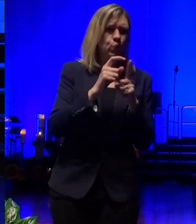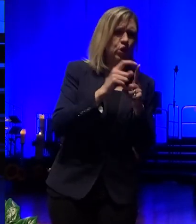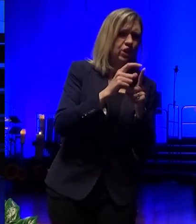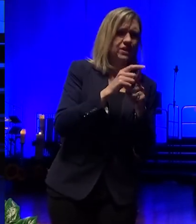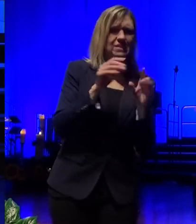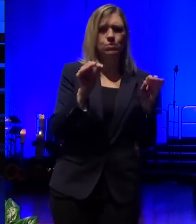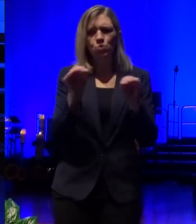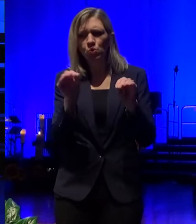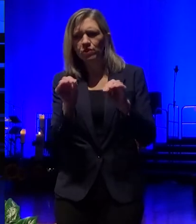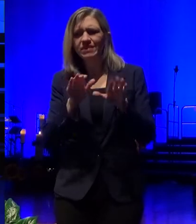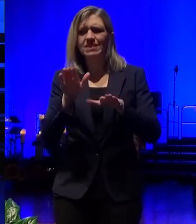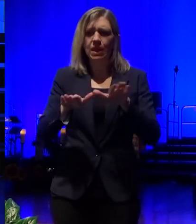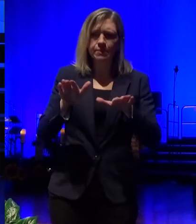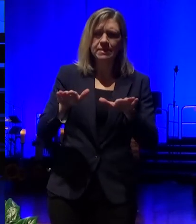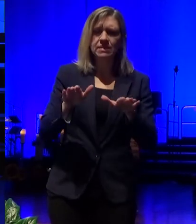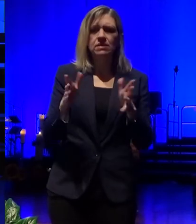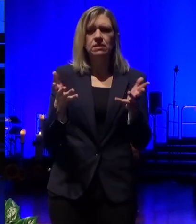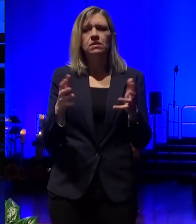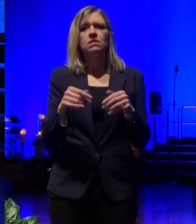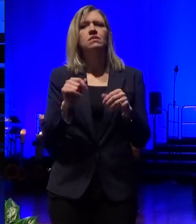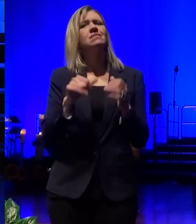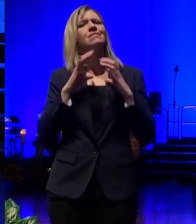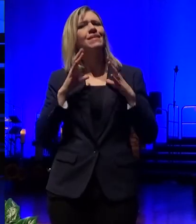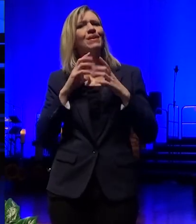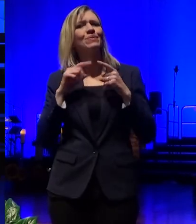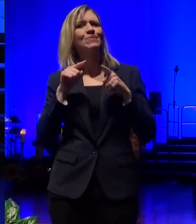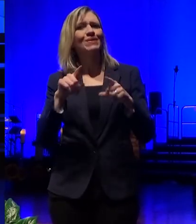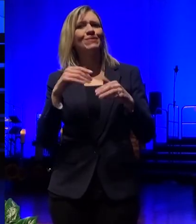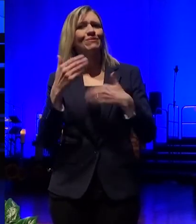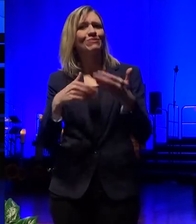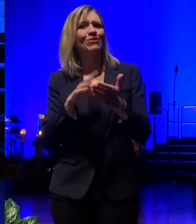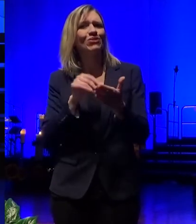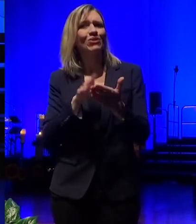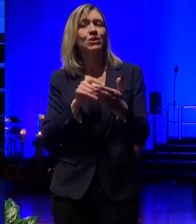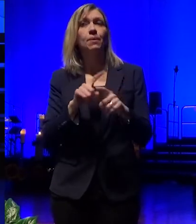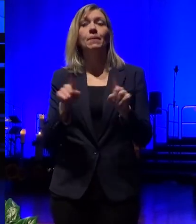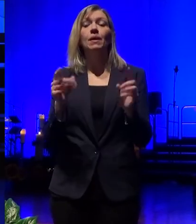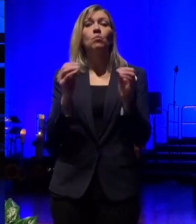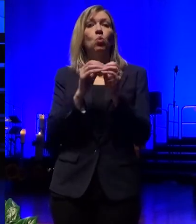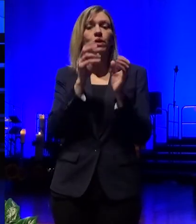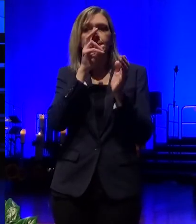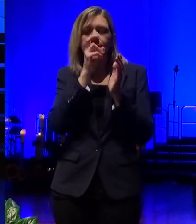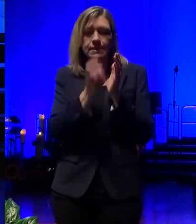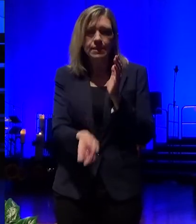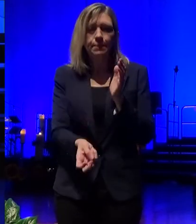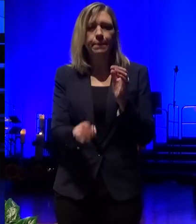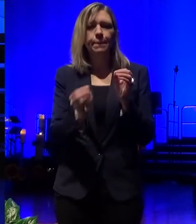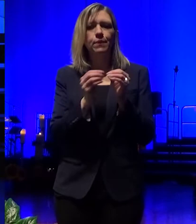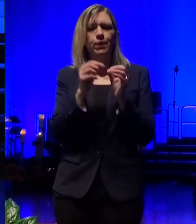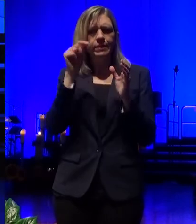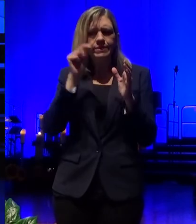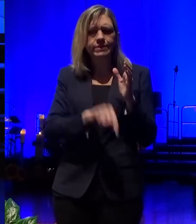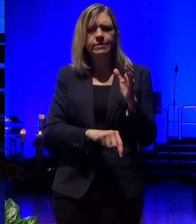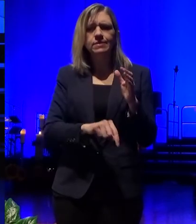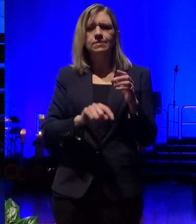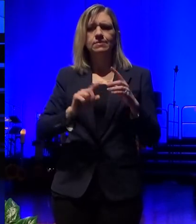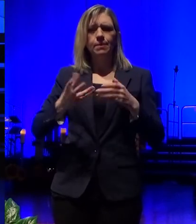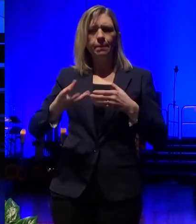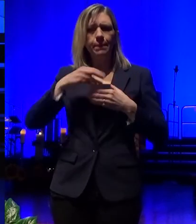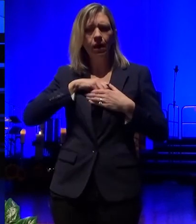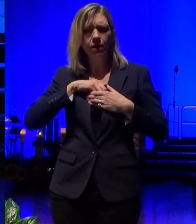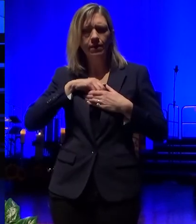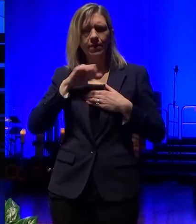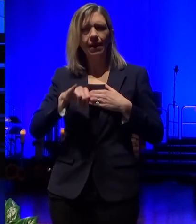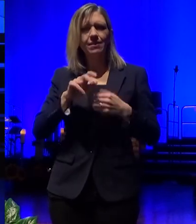right and all that, which is fine as we're learning something. But what we find as we deepen into it and we begin to embody